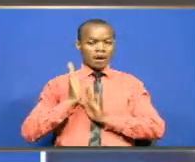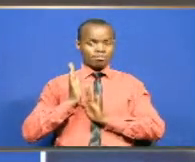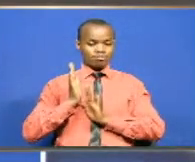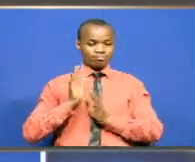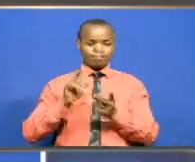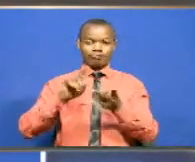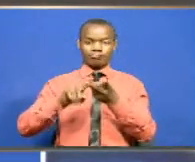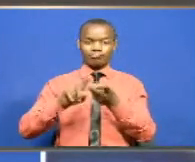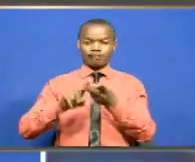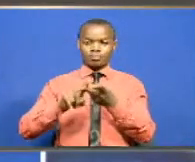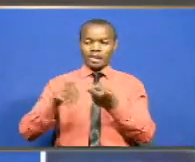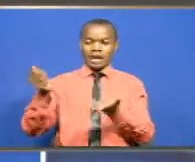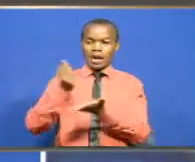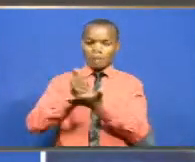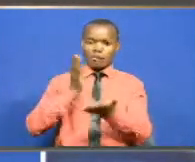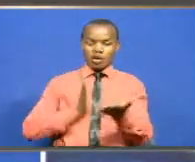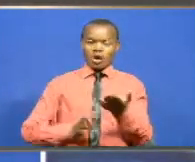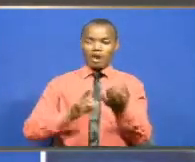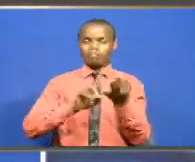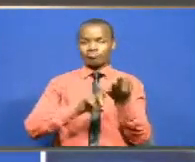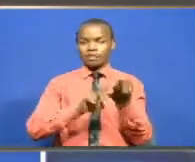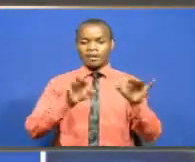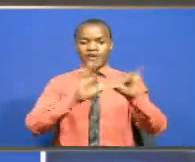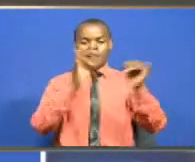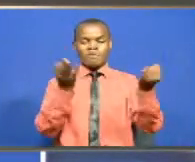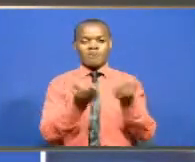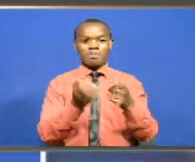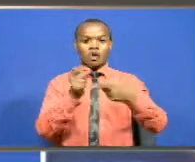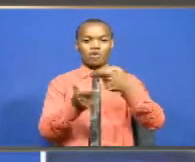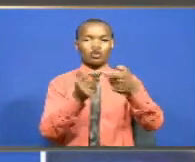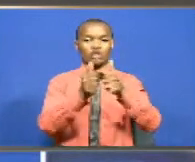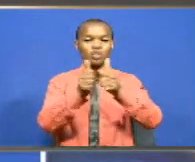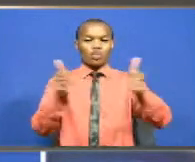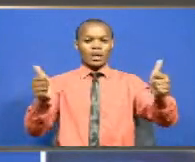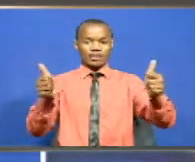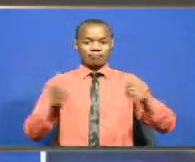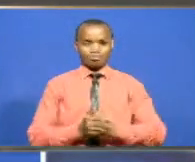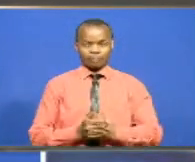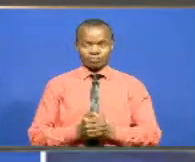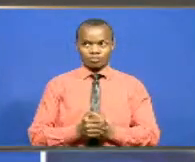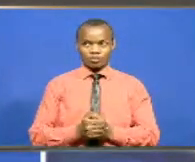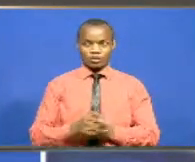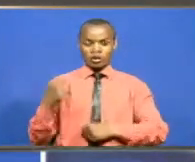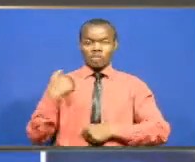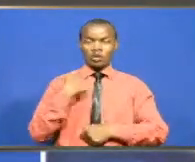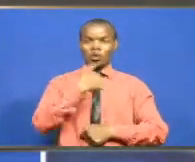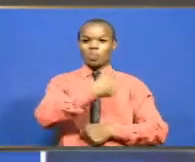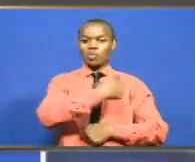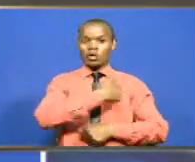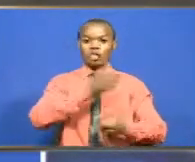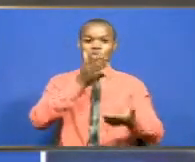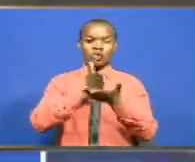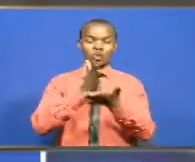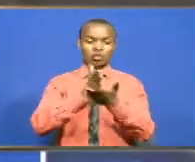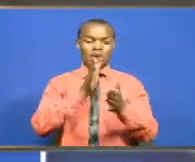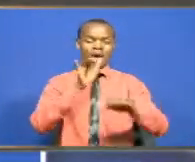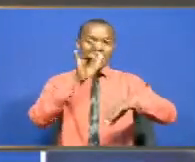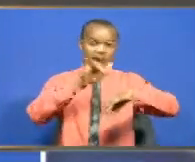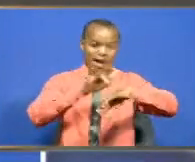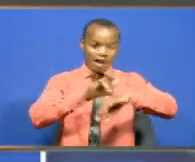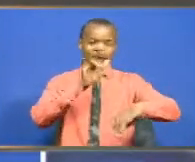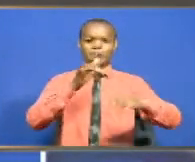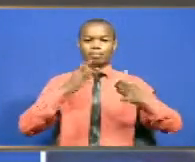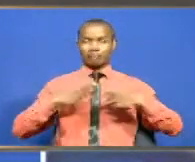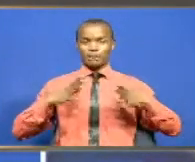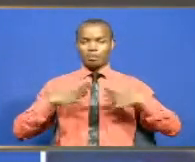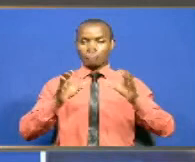employees, our families moving in the right direction, so that we are not going to contaminate our people, contaminate